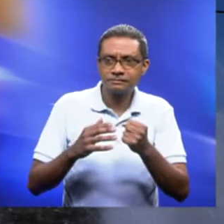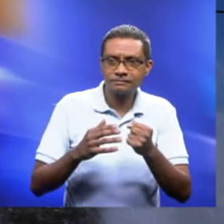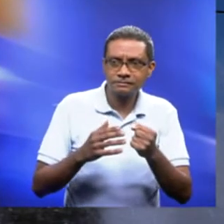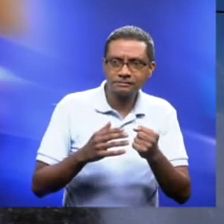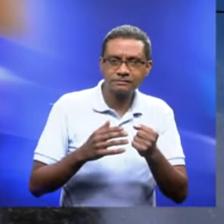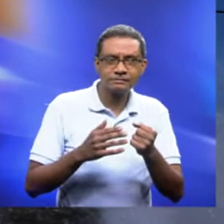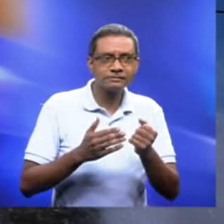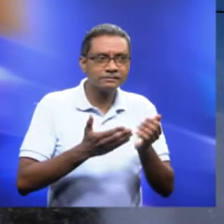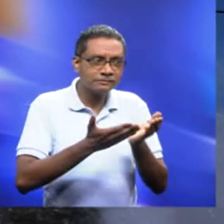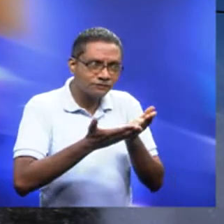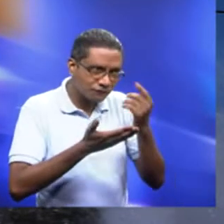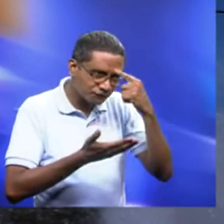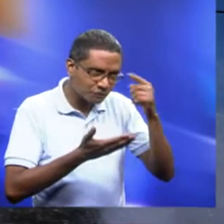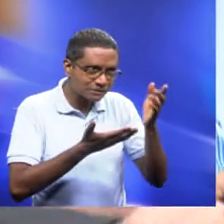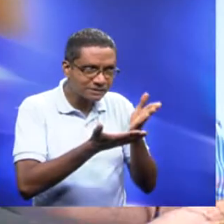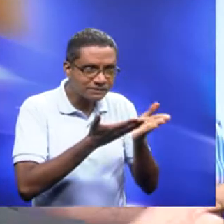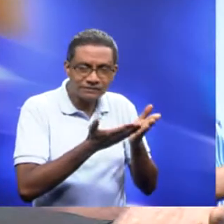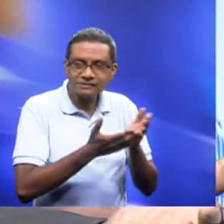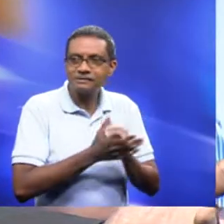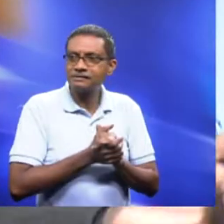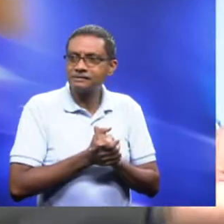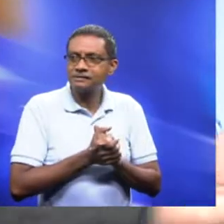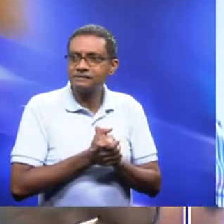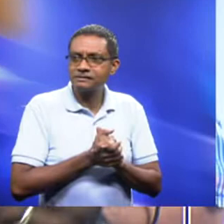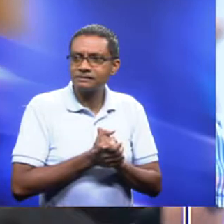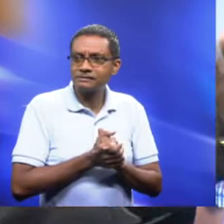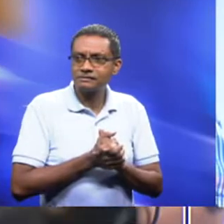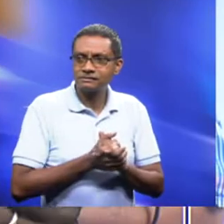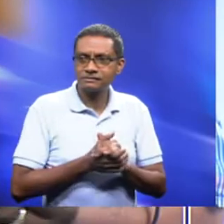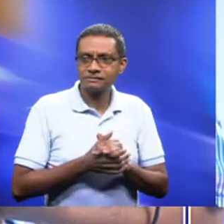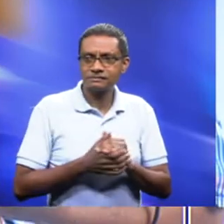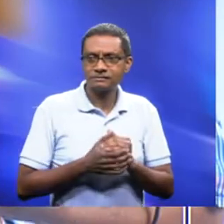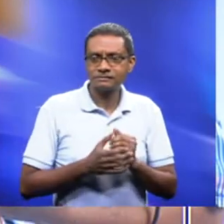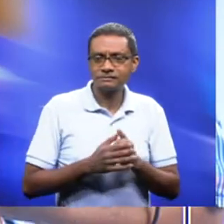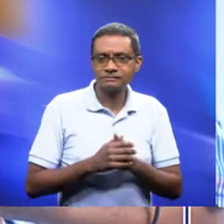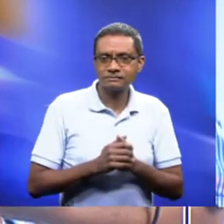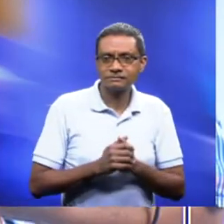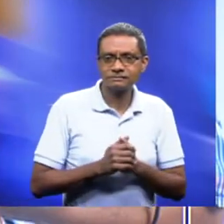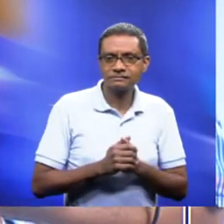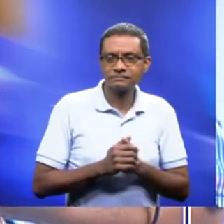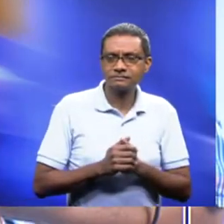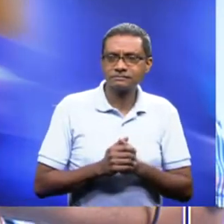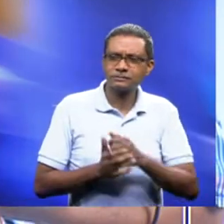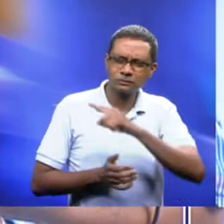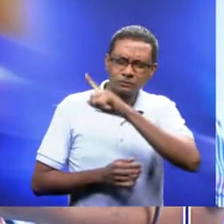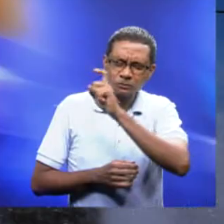vulnerability? Did we give access for that type of information sharing?